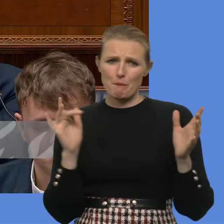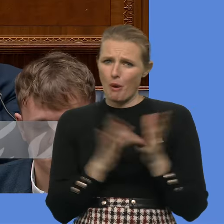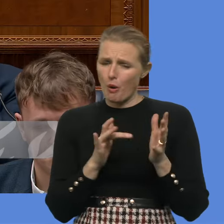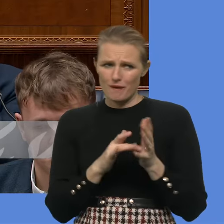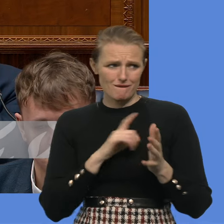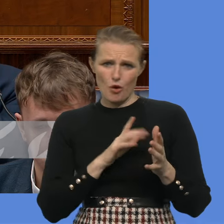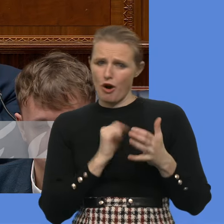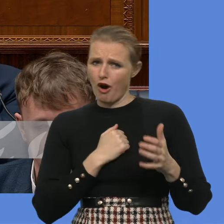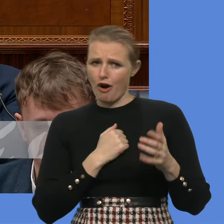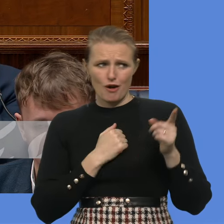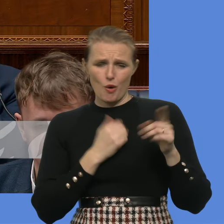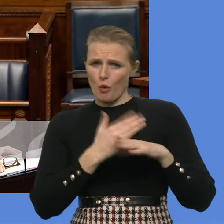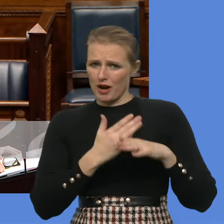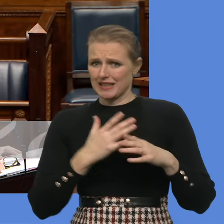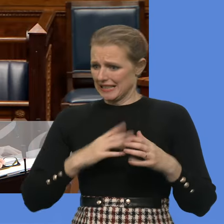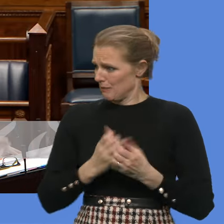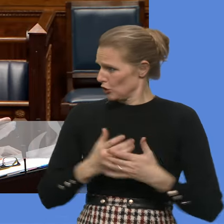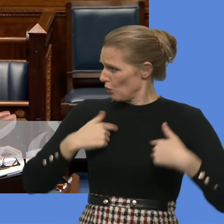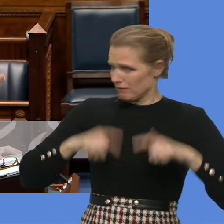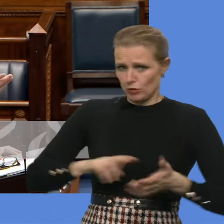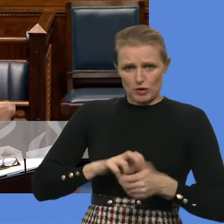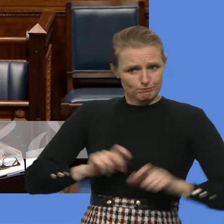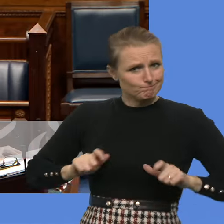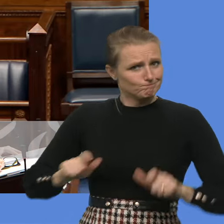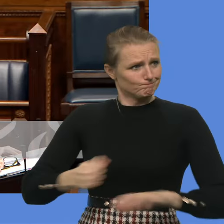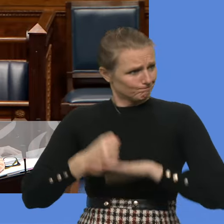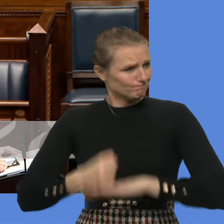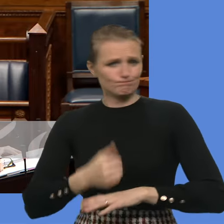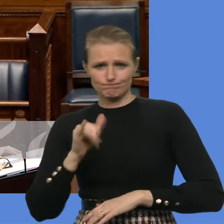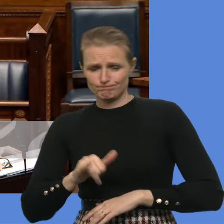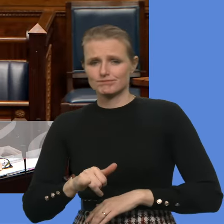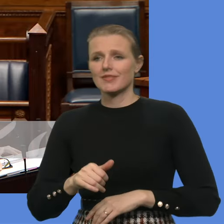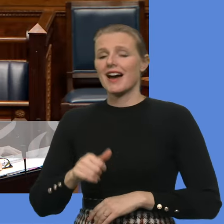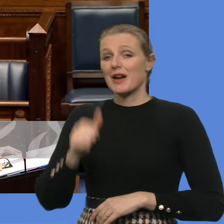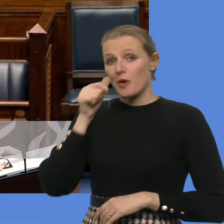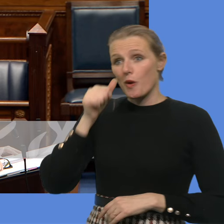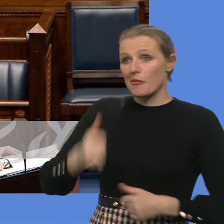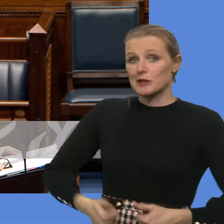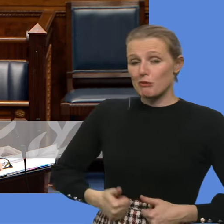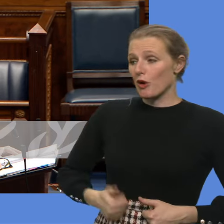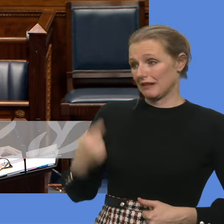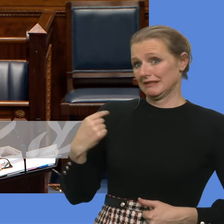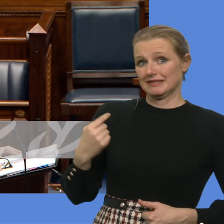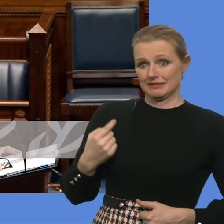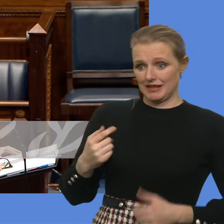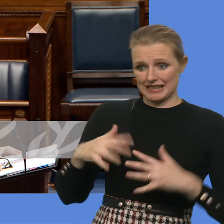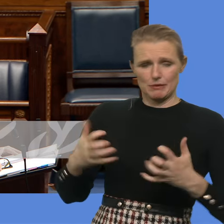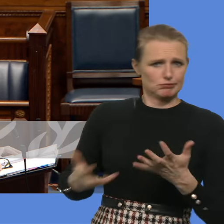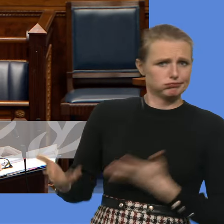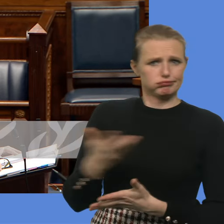investment partner for us here. And so I think, you know, I know there's a debate has been ongoing this morning in the Assembly in relation to these